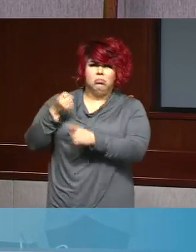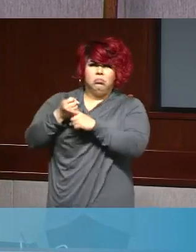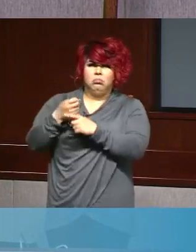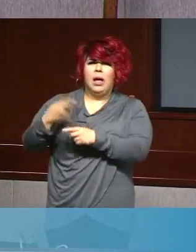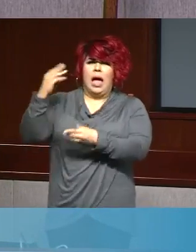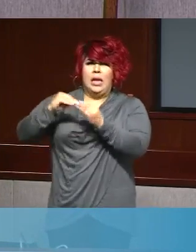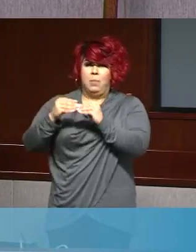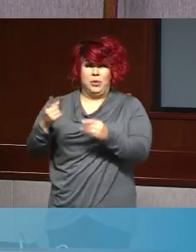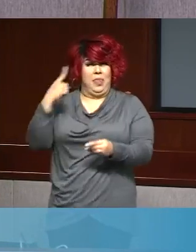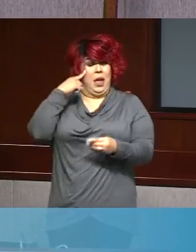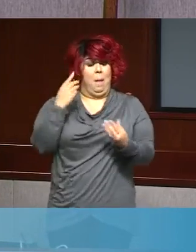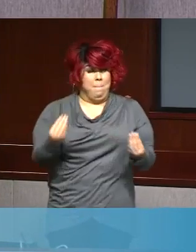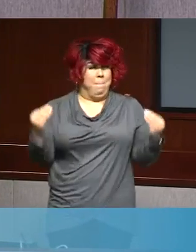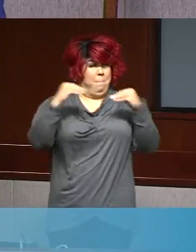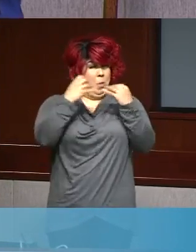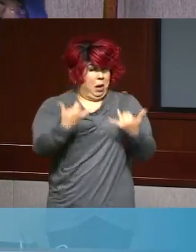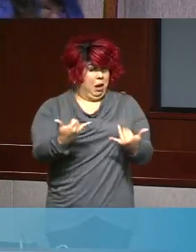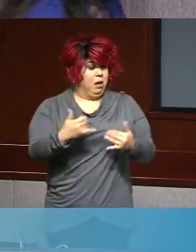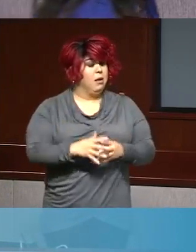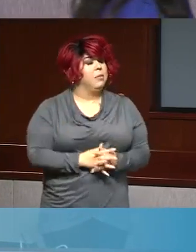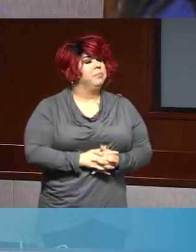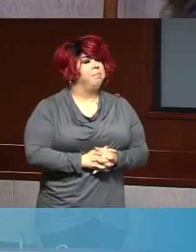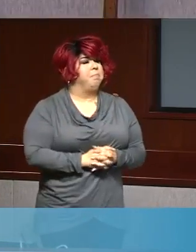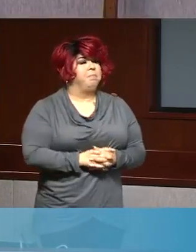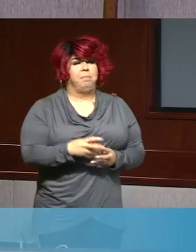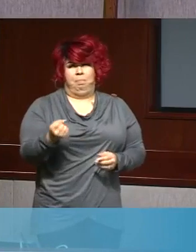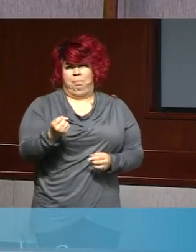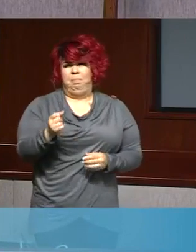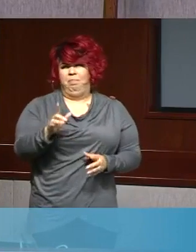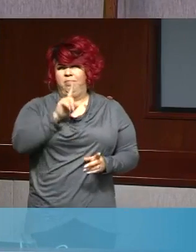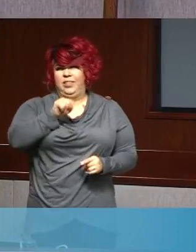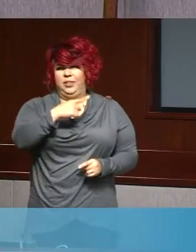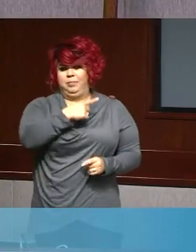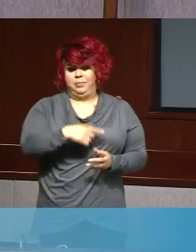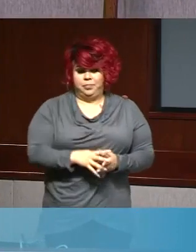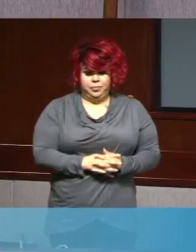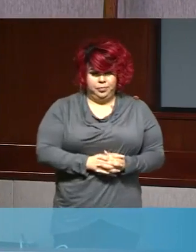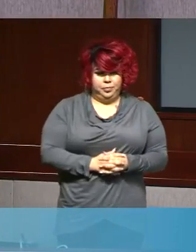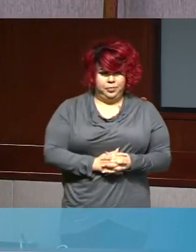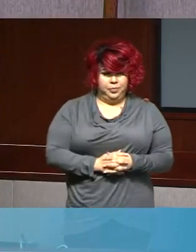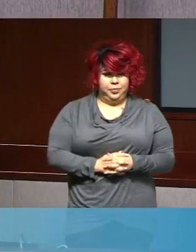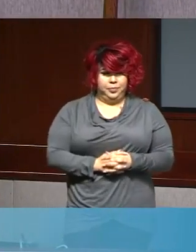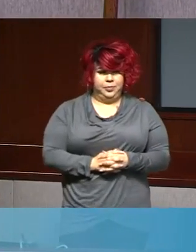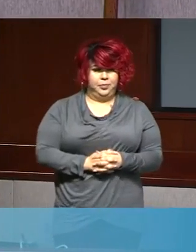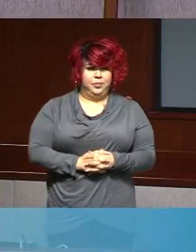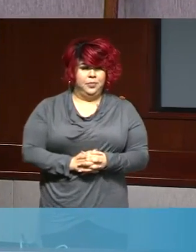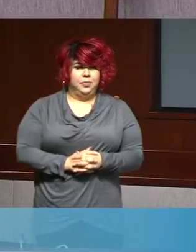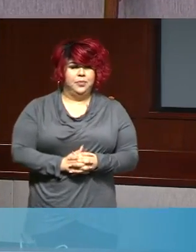Hang on, Karen, we'll have Bryn respond to your question. Thank you.